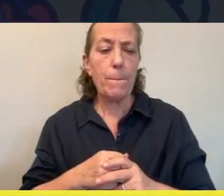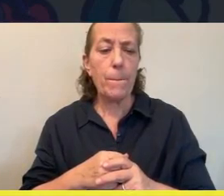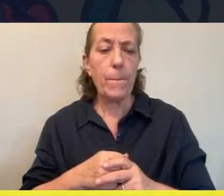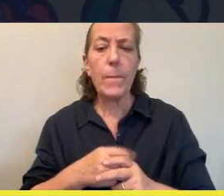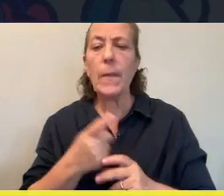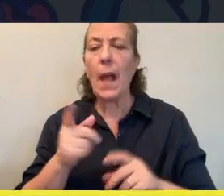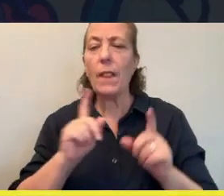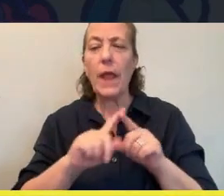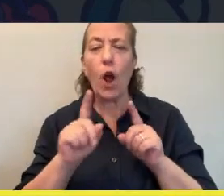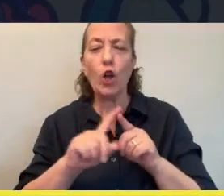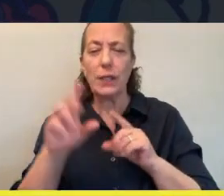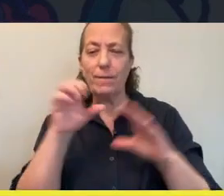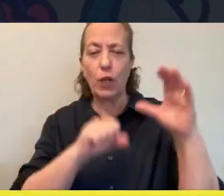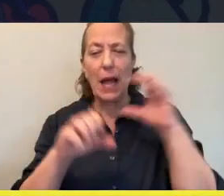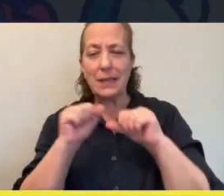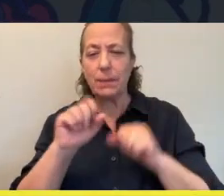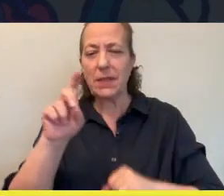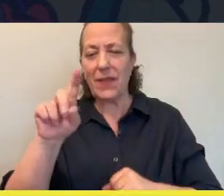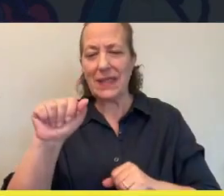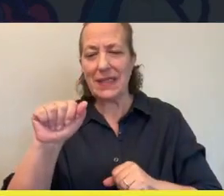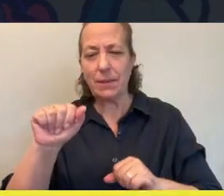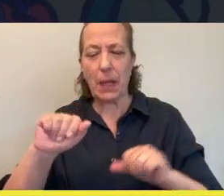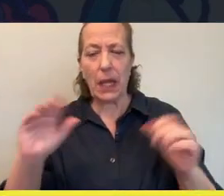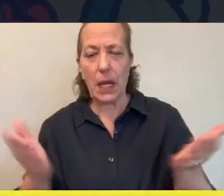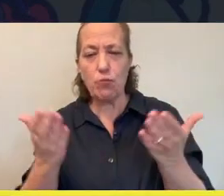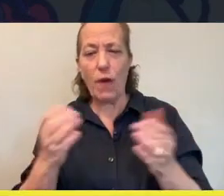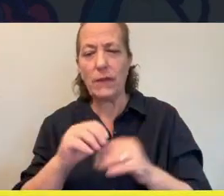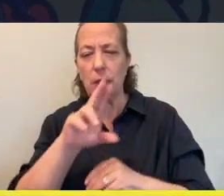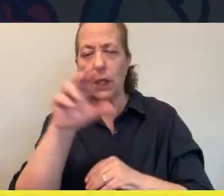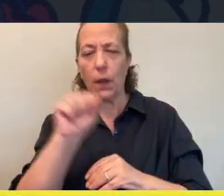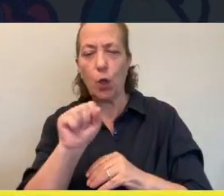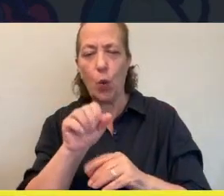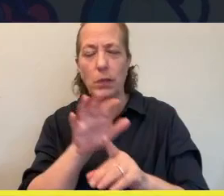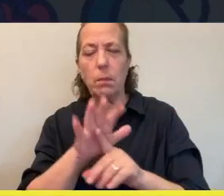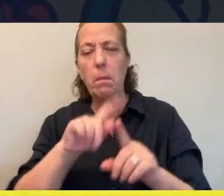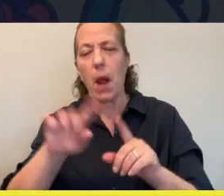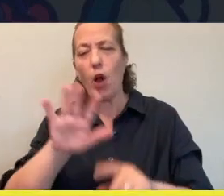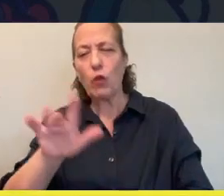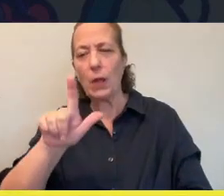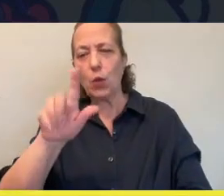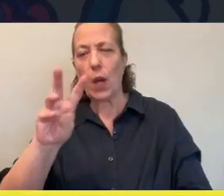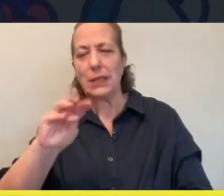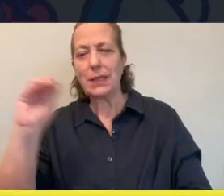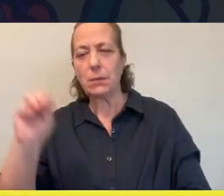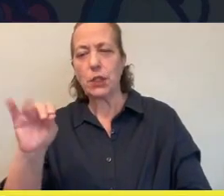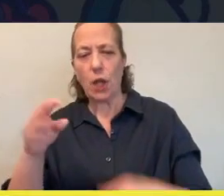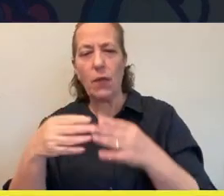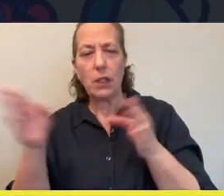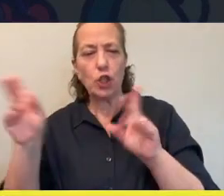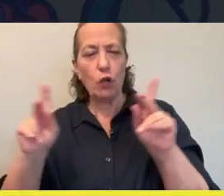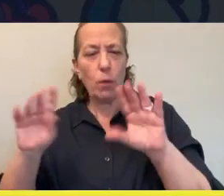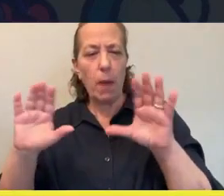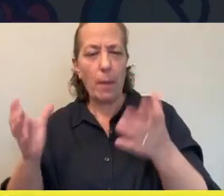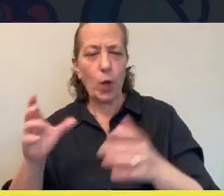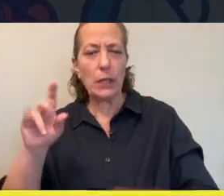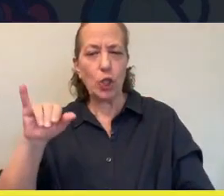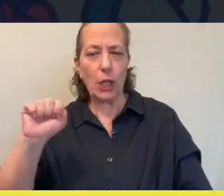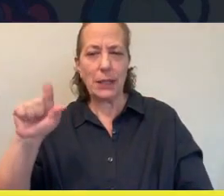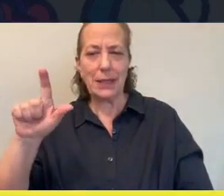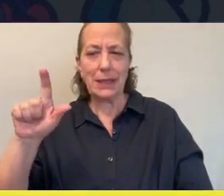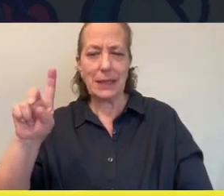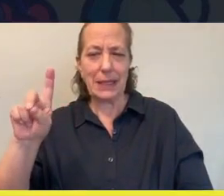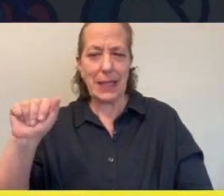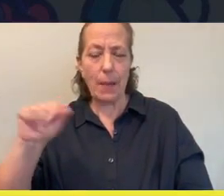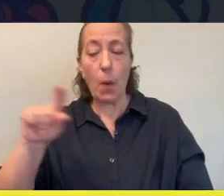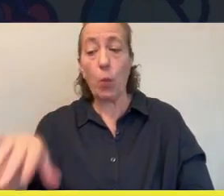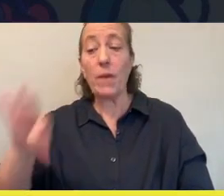the disability prevalence in the US population, but around 26% of the general population in the US is disabled. But we found that disabled